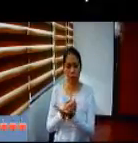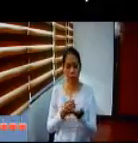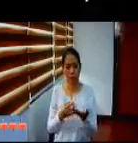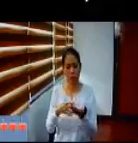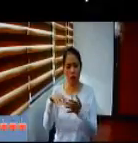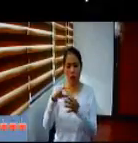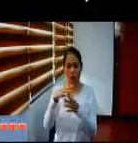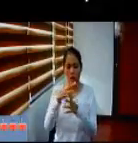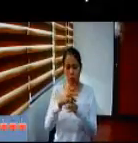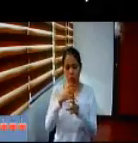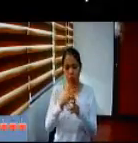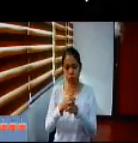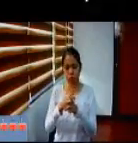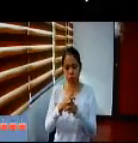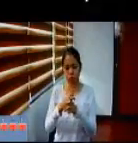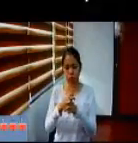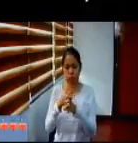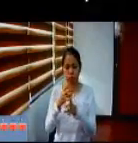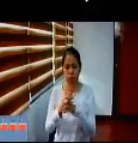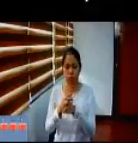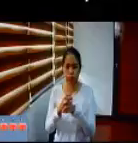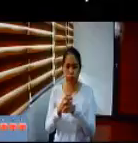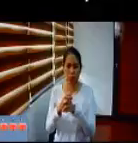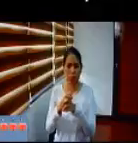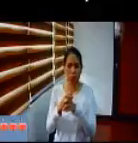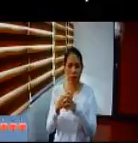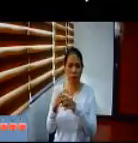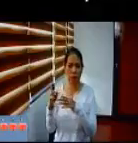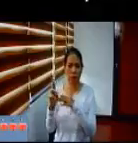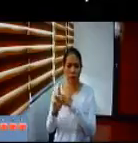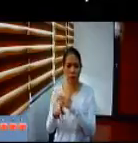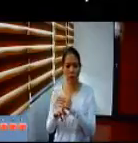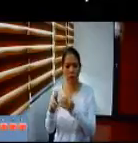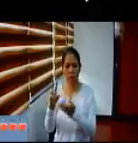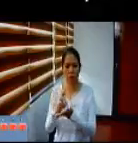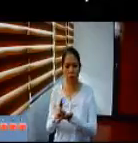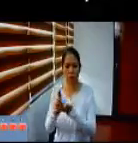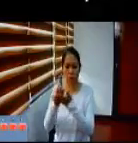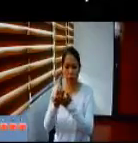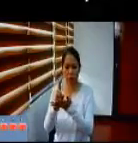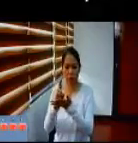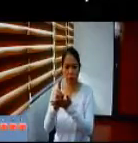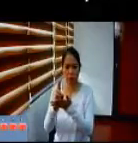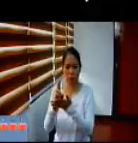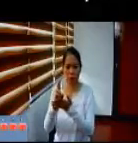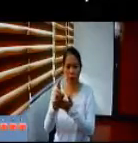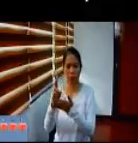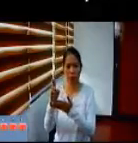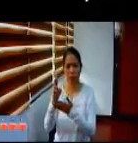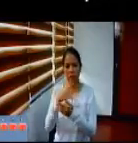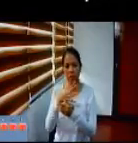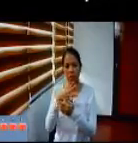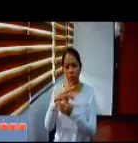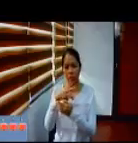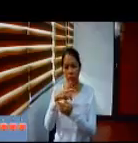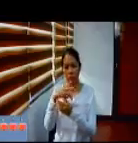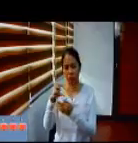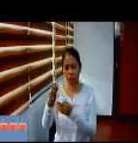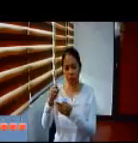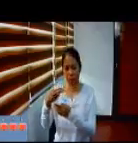to recover those watersheds and have the proper irrigation. Now, on